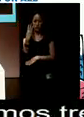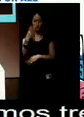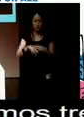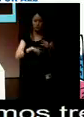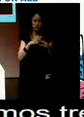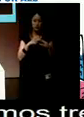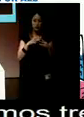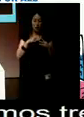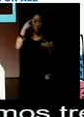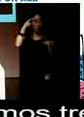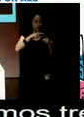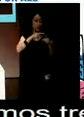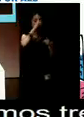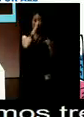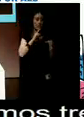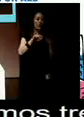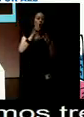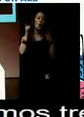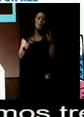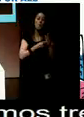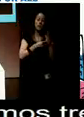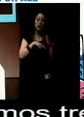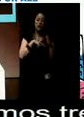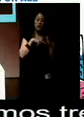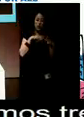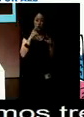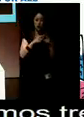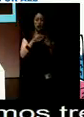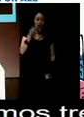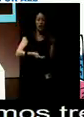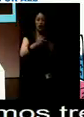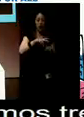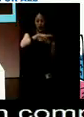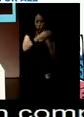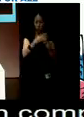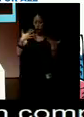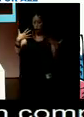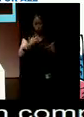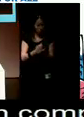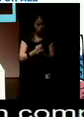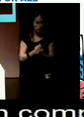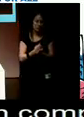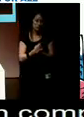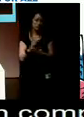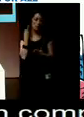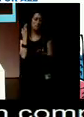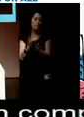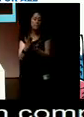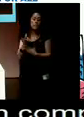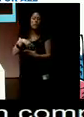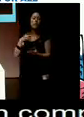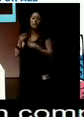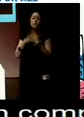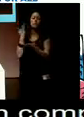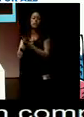of the situation. So we asked contractors to look at the demand side, at who is